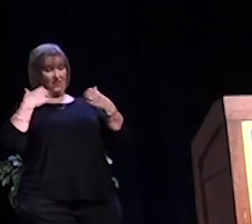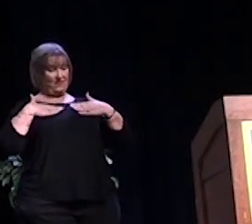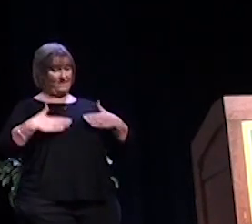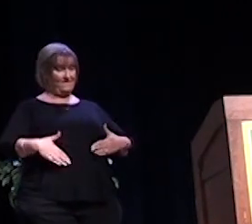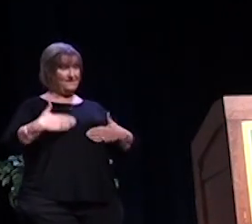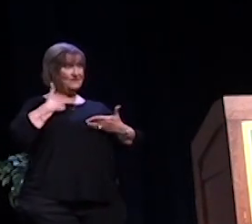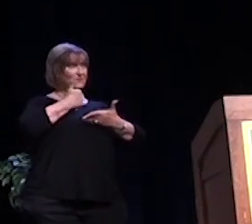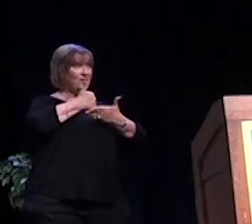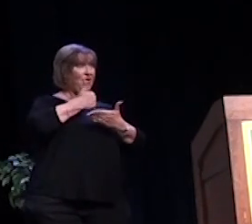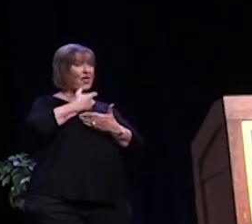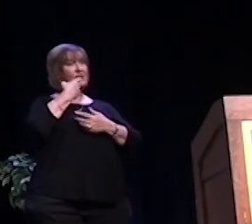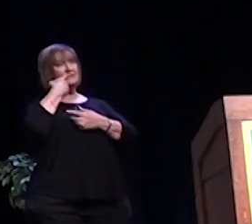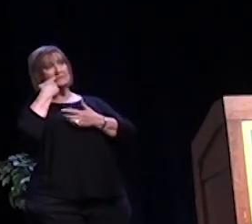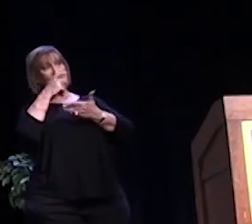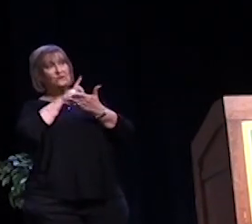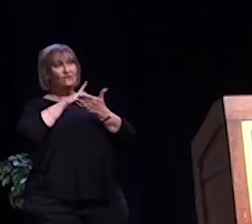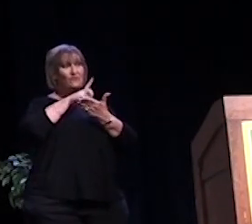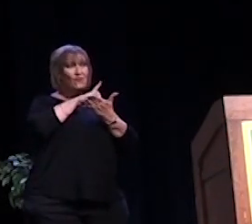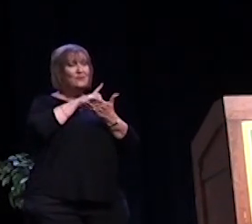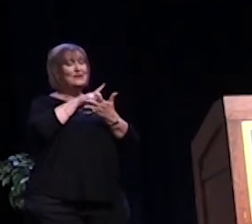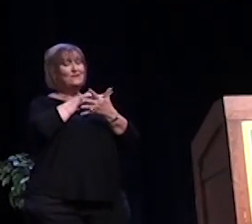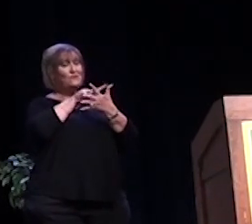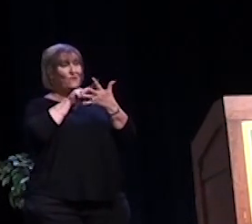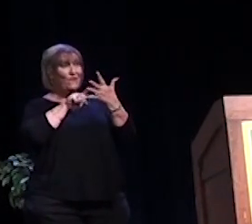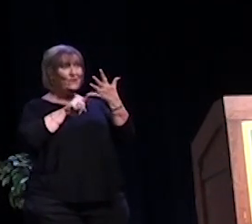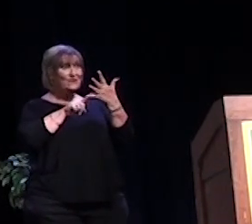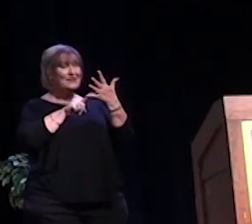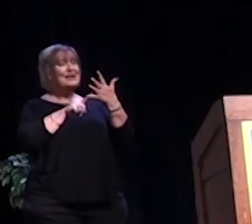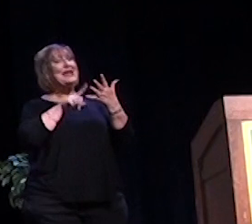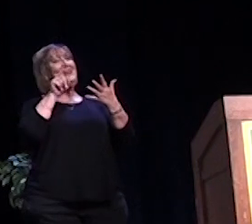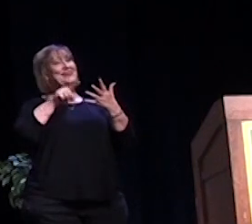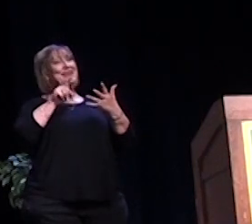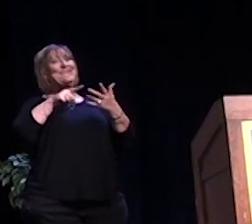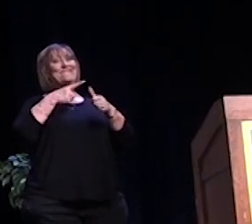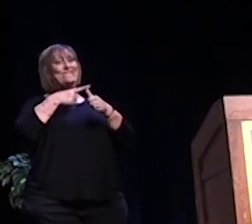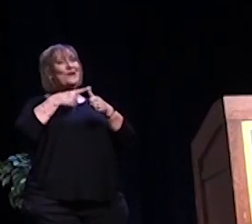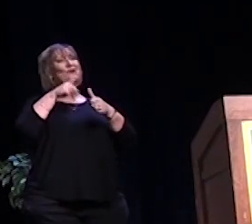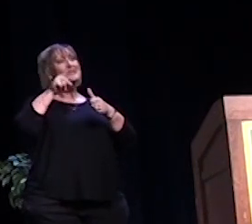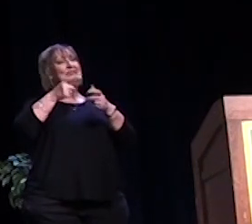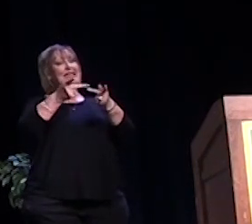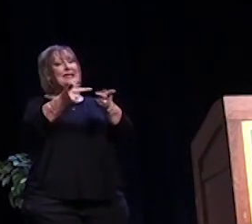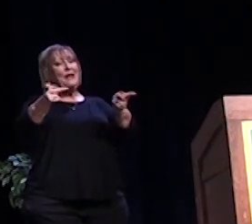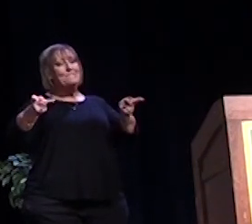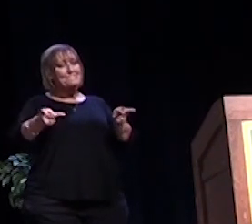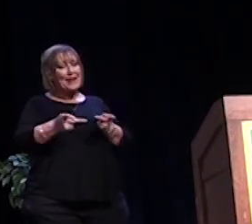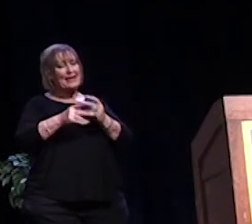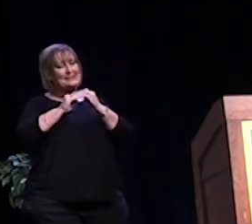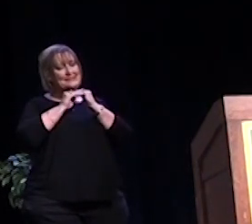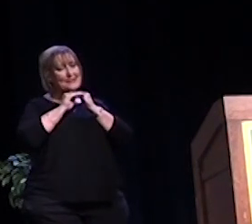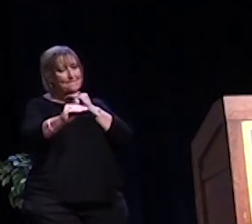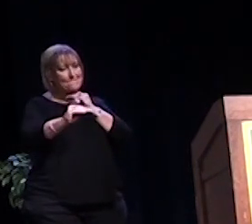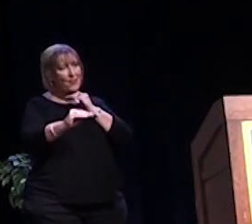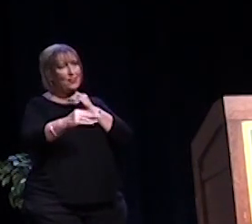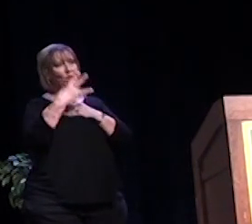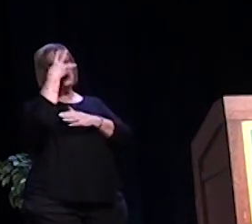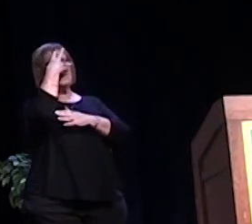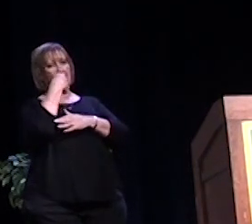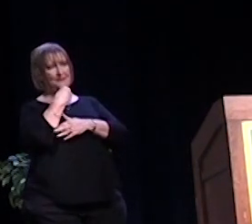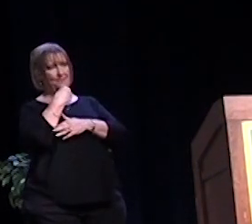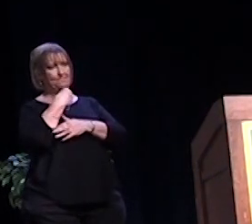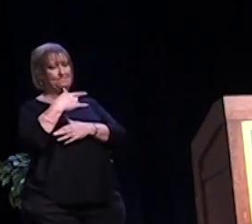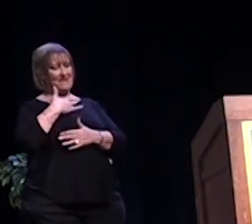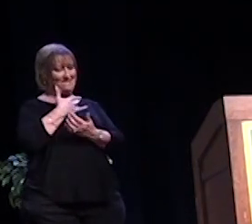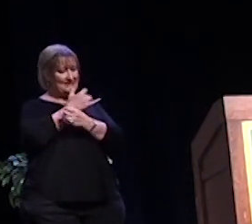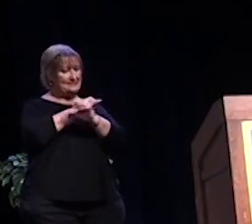health, substance abuse issues, that they need to have a place to lay their head, a place where they feel safe